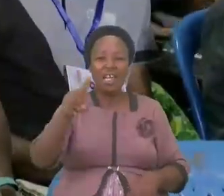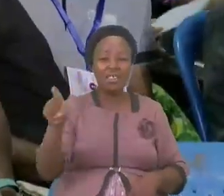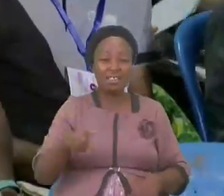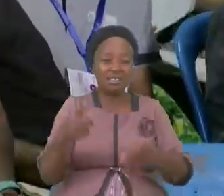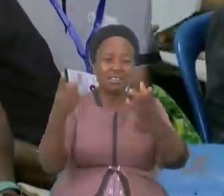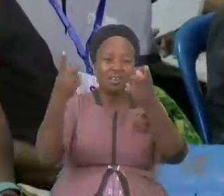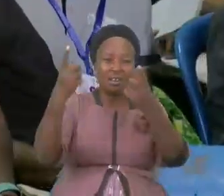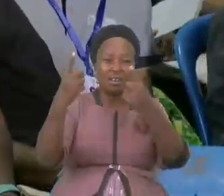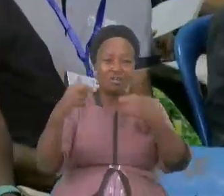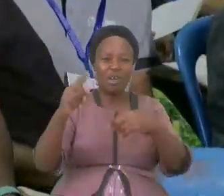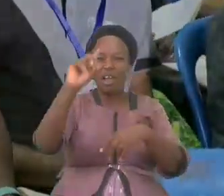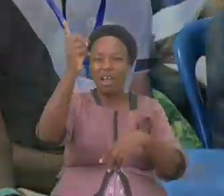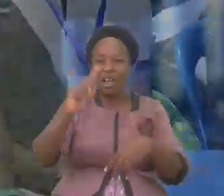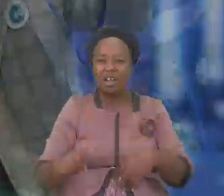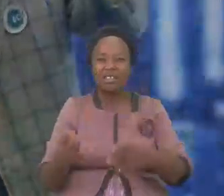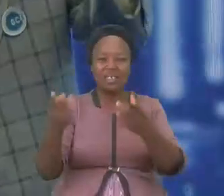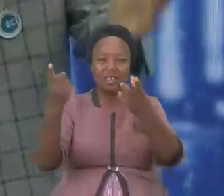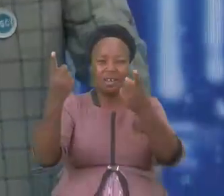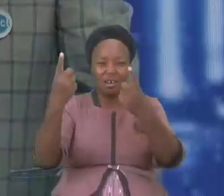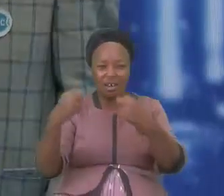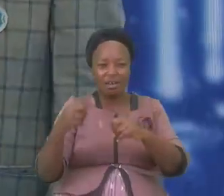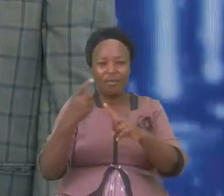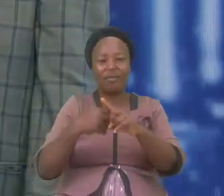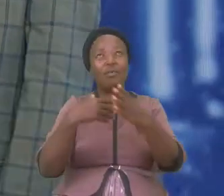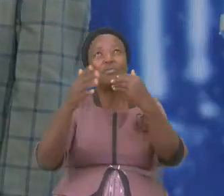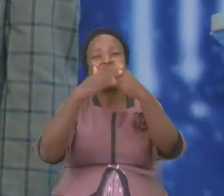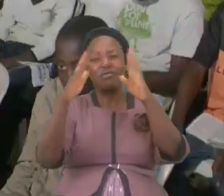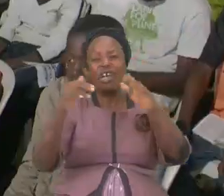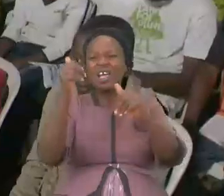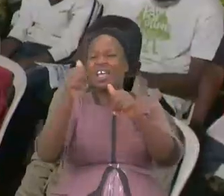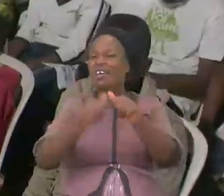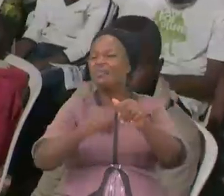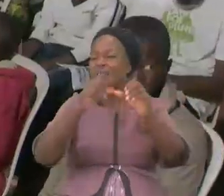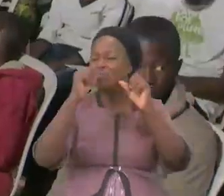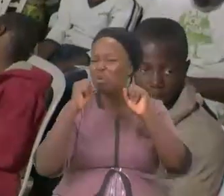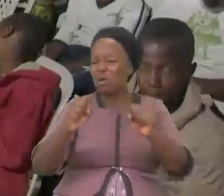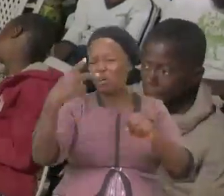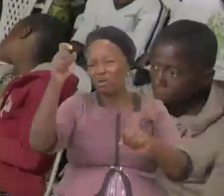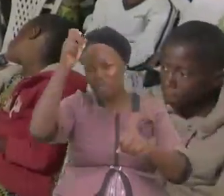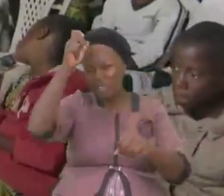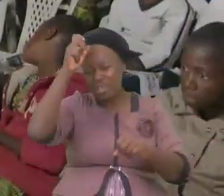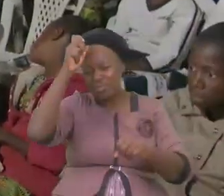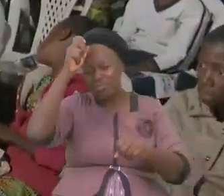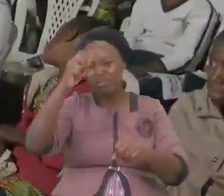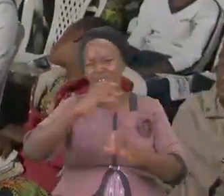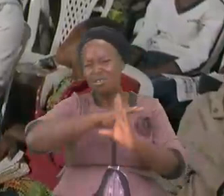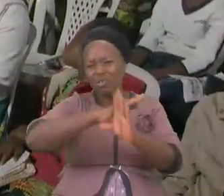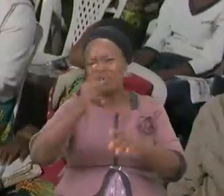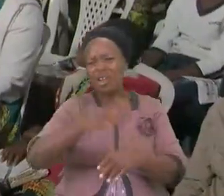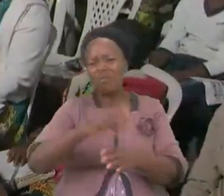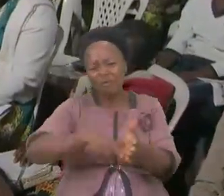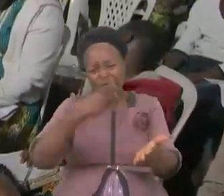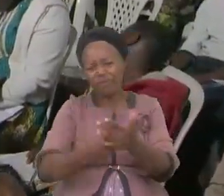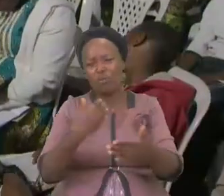before. As you are going now, they were clear out of the way before you. And look at what you are taking back home with that